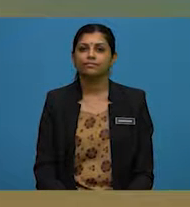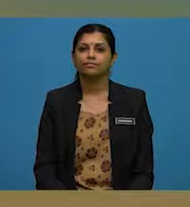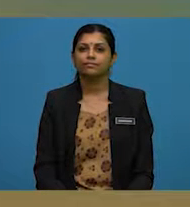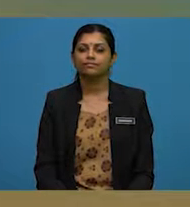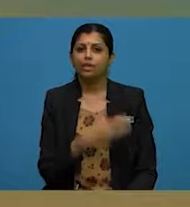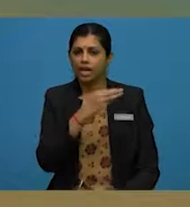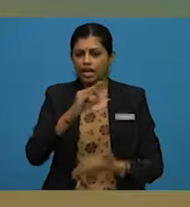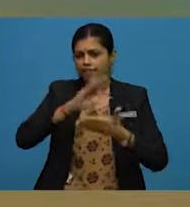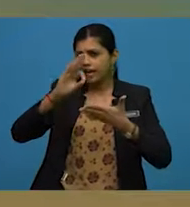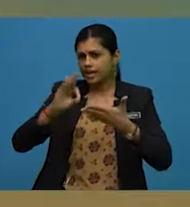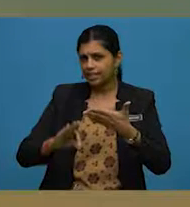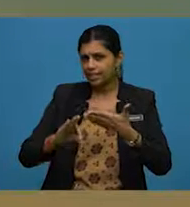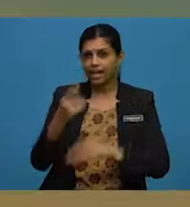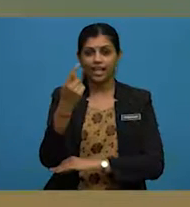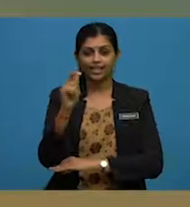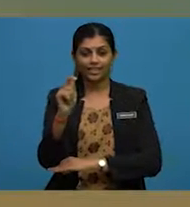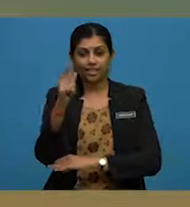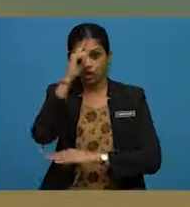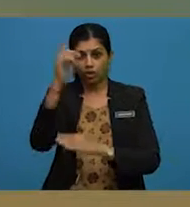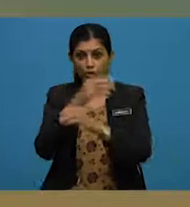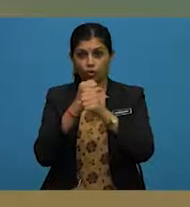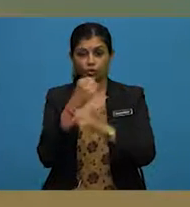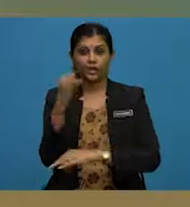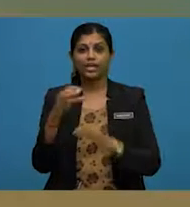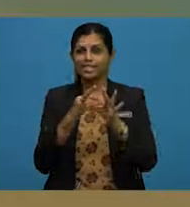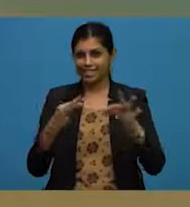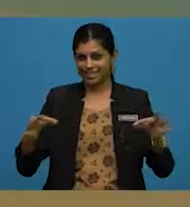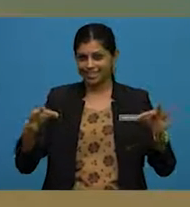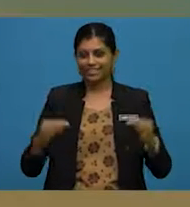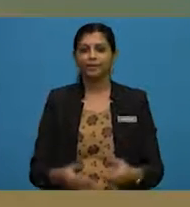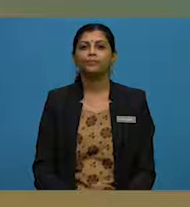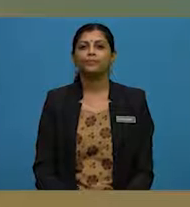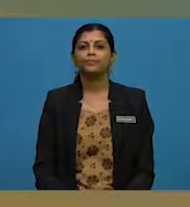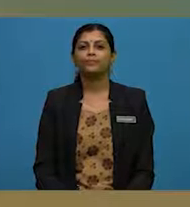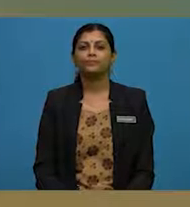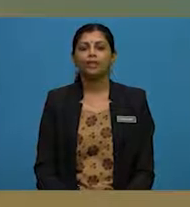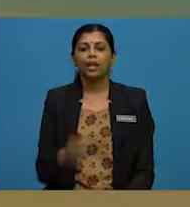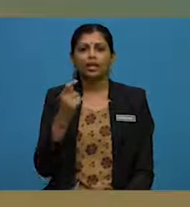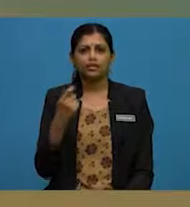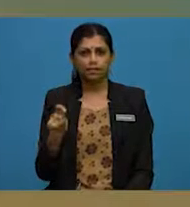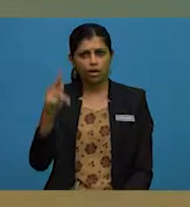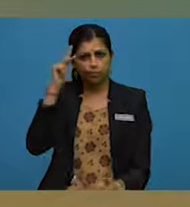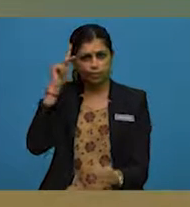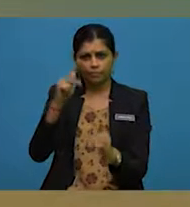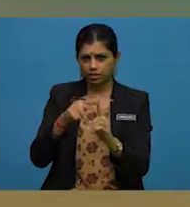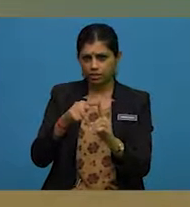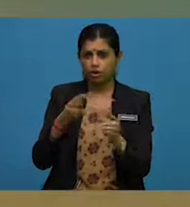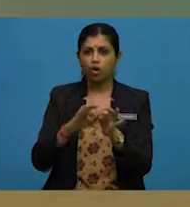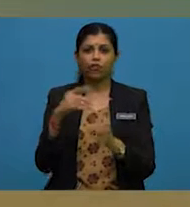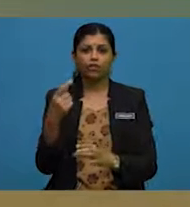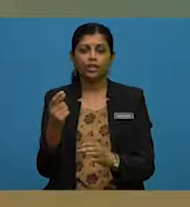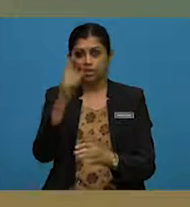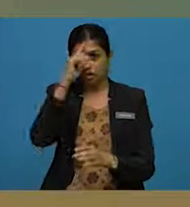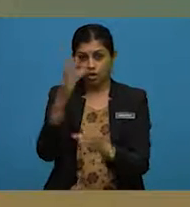And finally, a concluding sentence. The purpose of a concluding sentence is